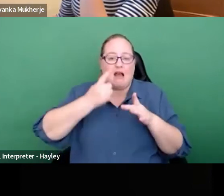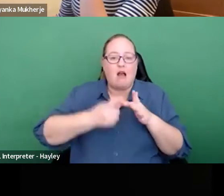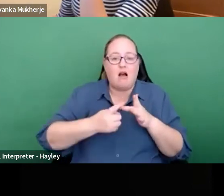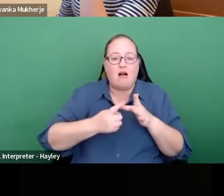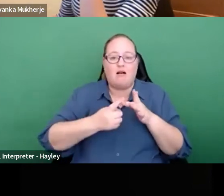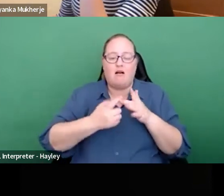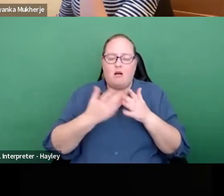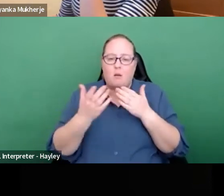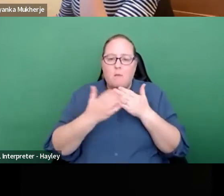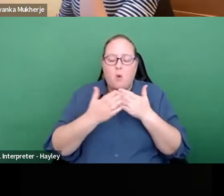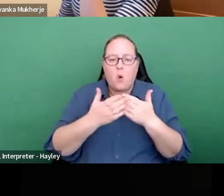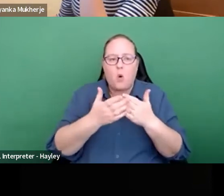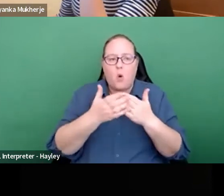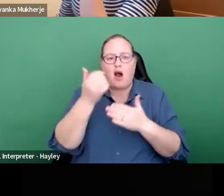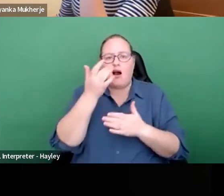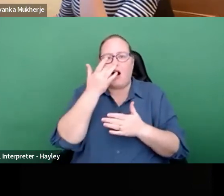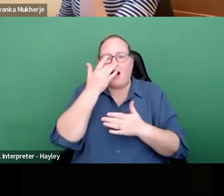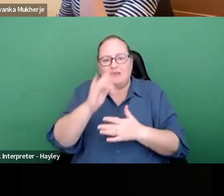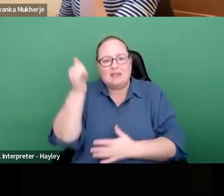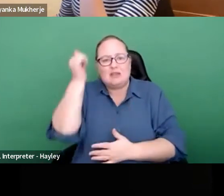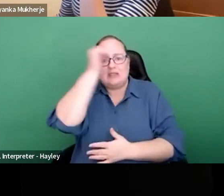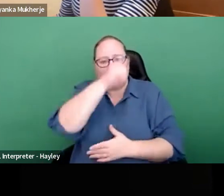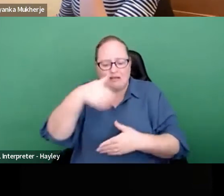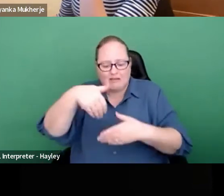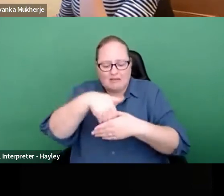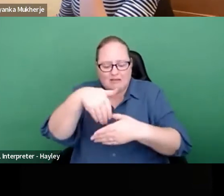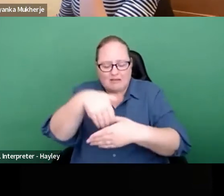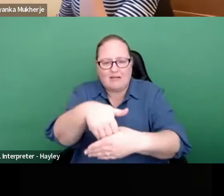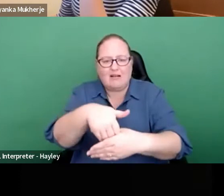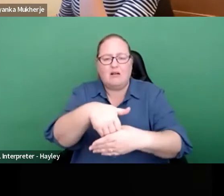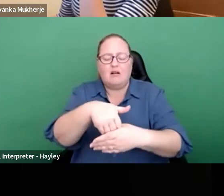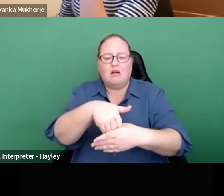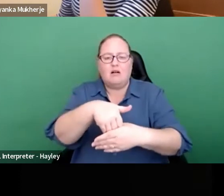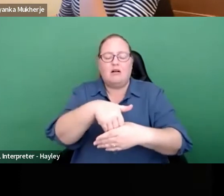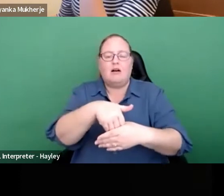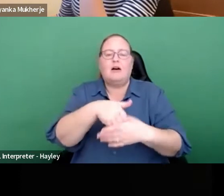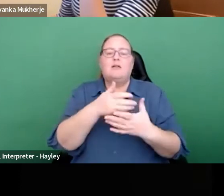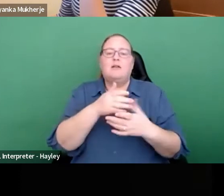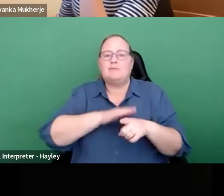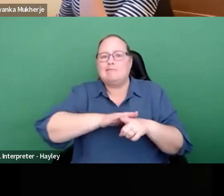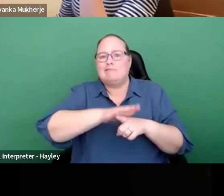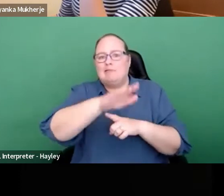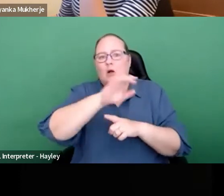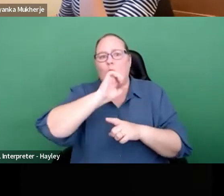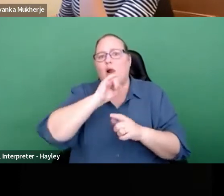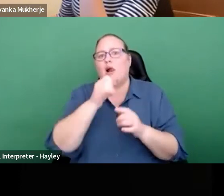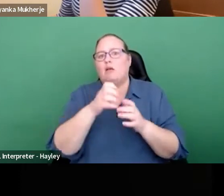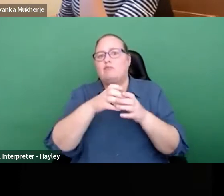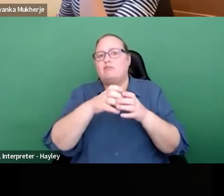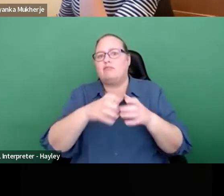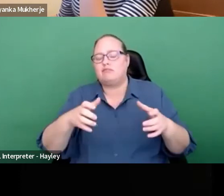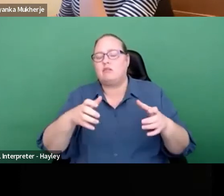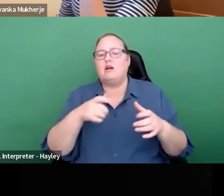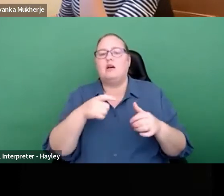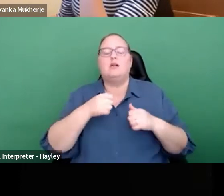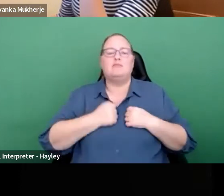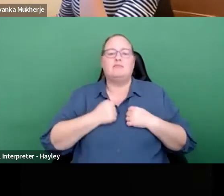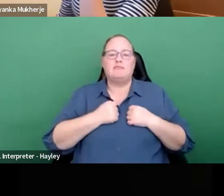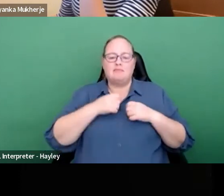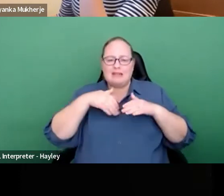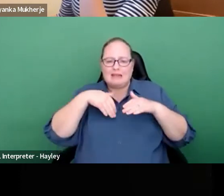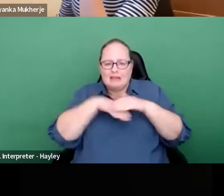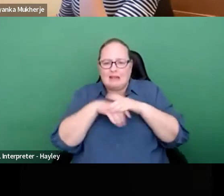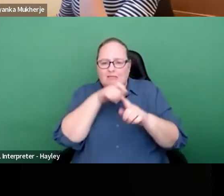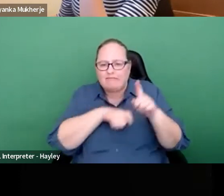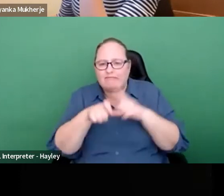more, anthropological intelligence and its lateral vision can't be ignored and is more important than ever. So let